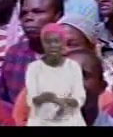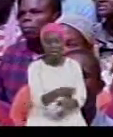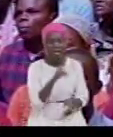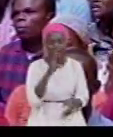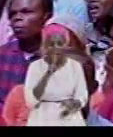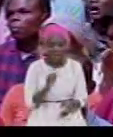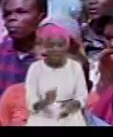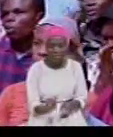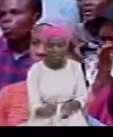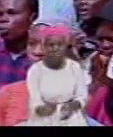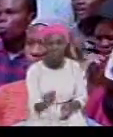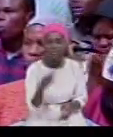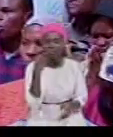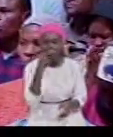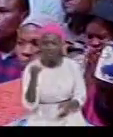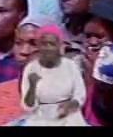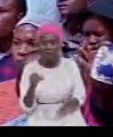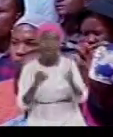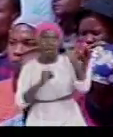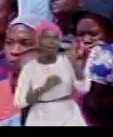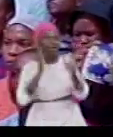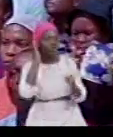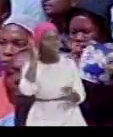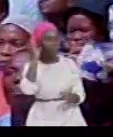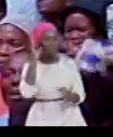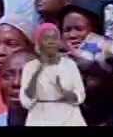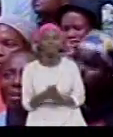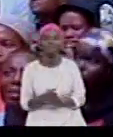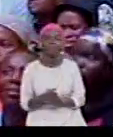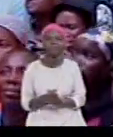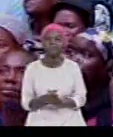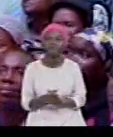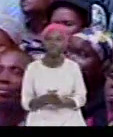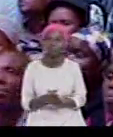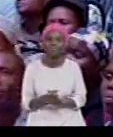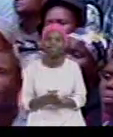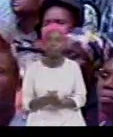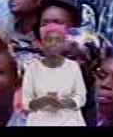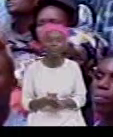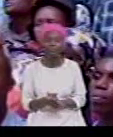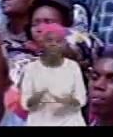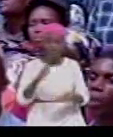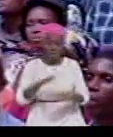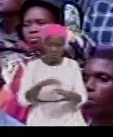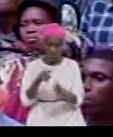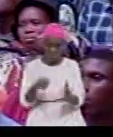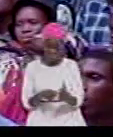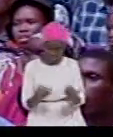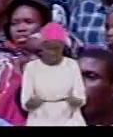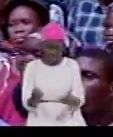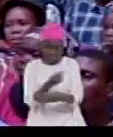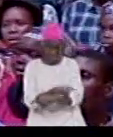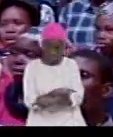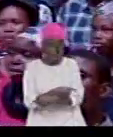speaking, I will hear. On this final day, miracle,